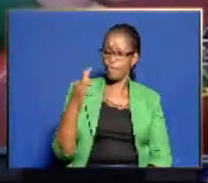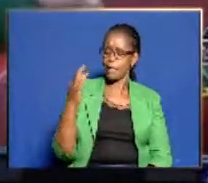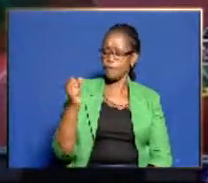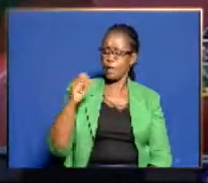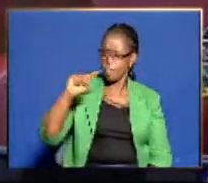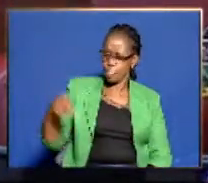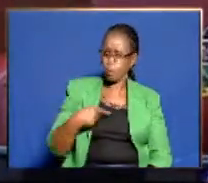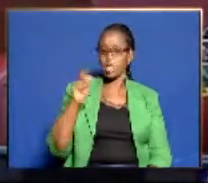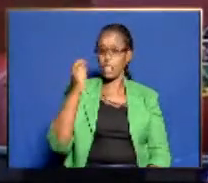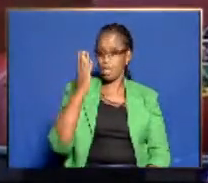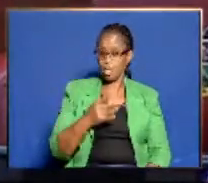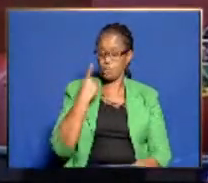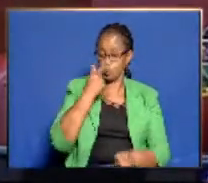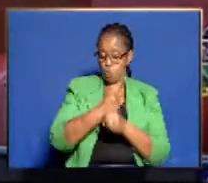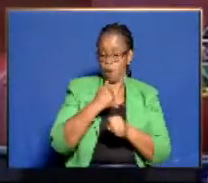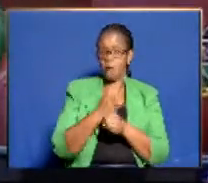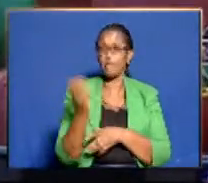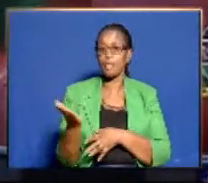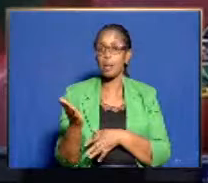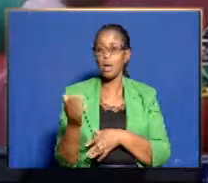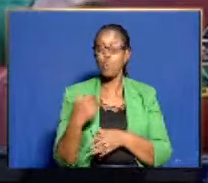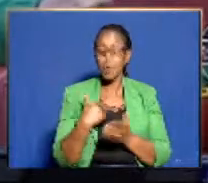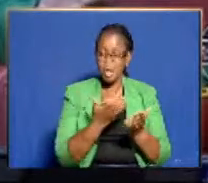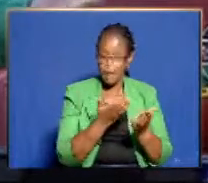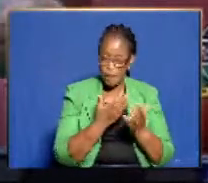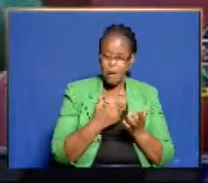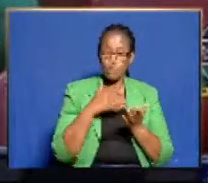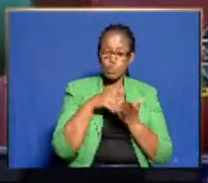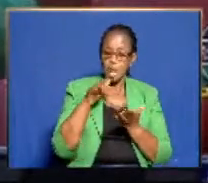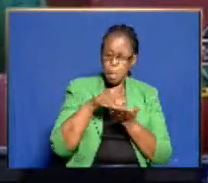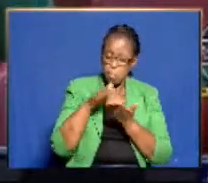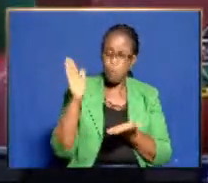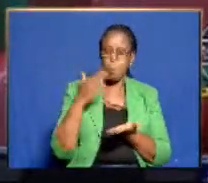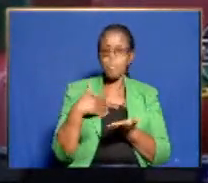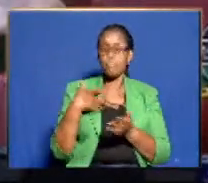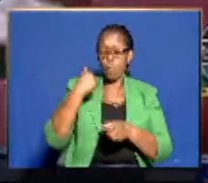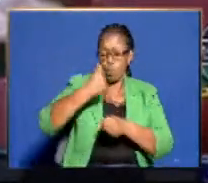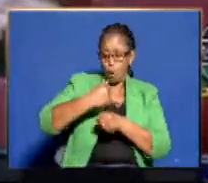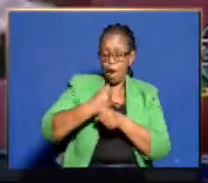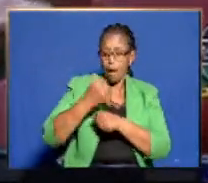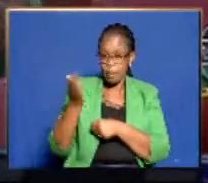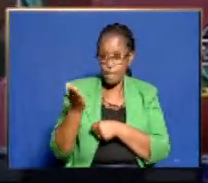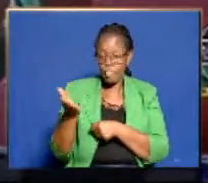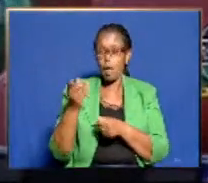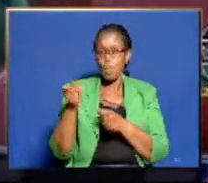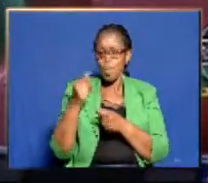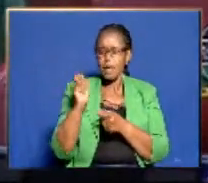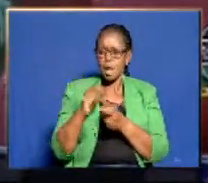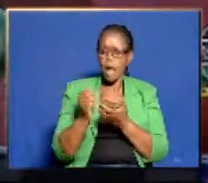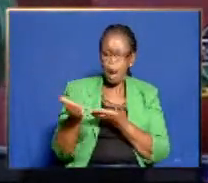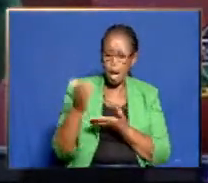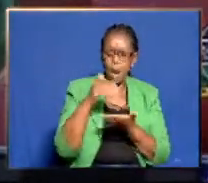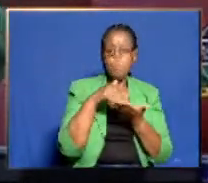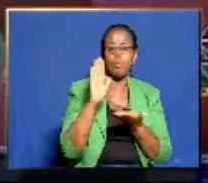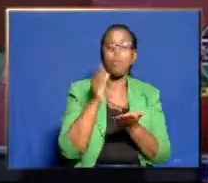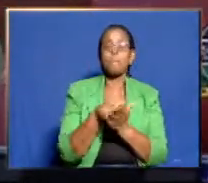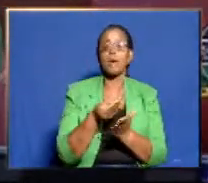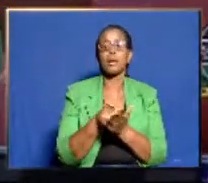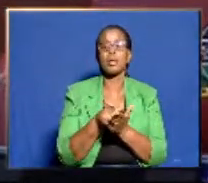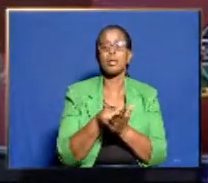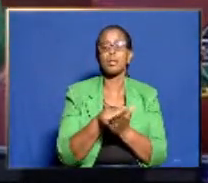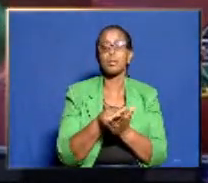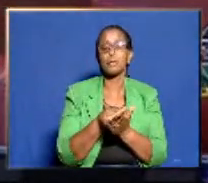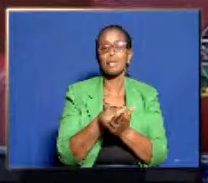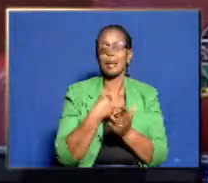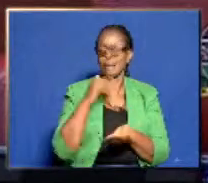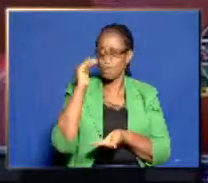migrant workers, working there. We need to export more of our laborers so that we can earn foreign exchange and also reduce this